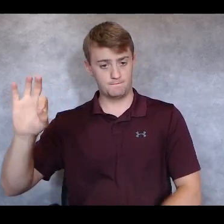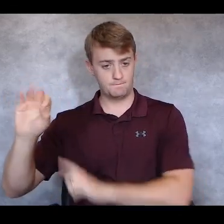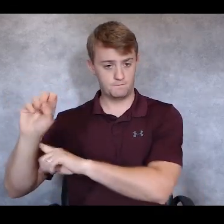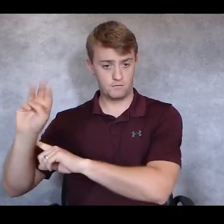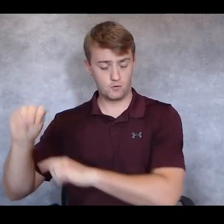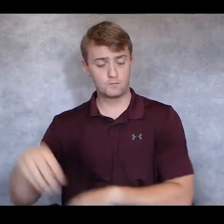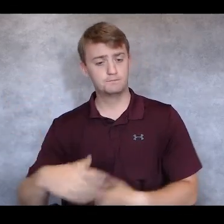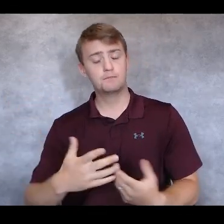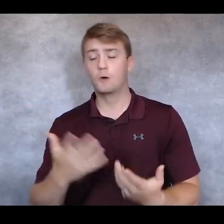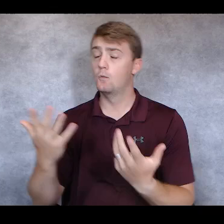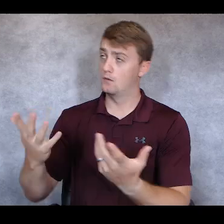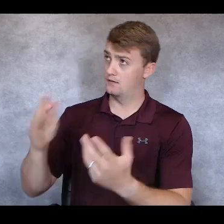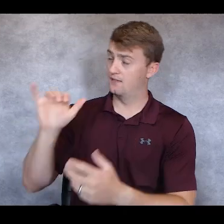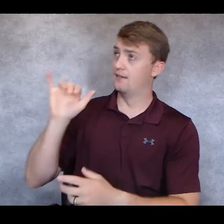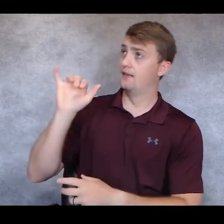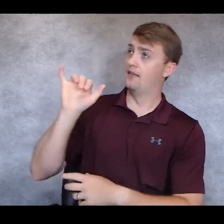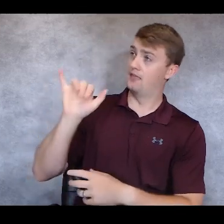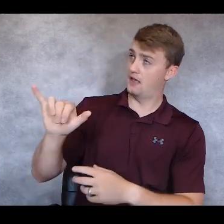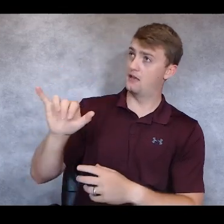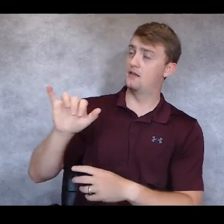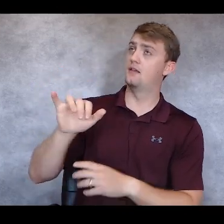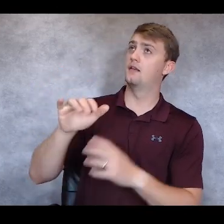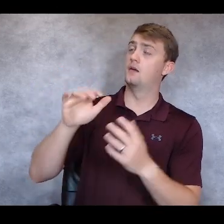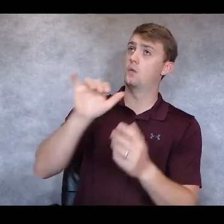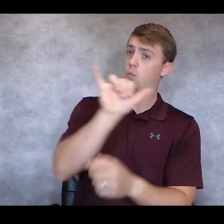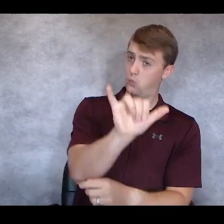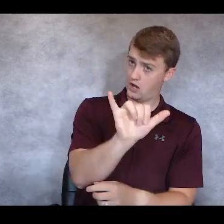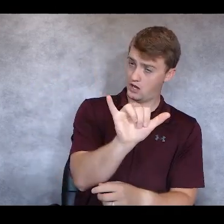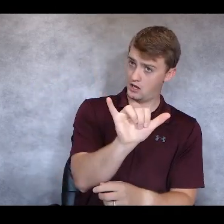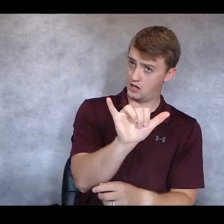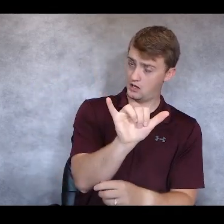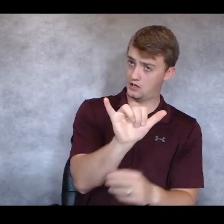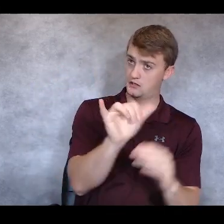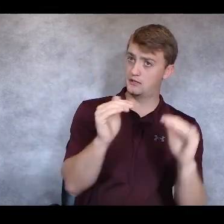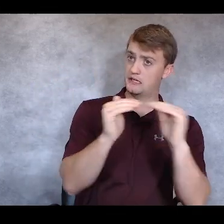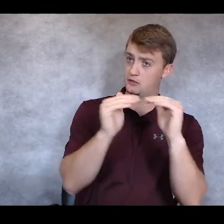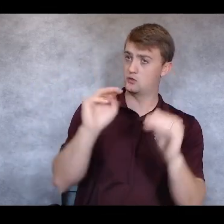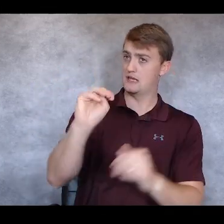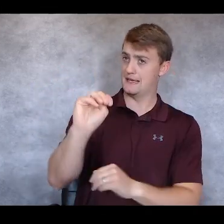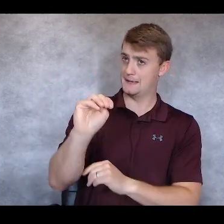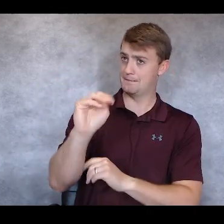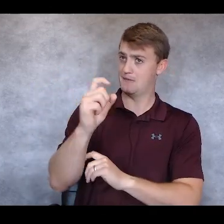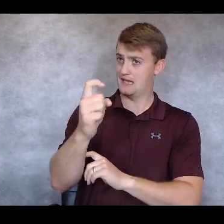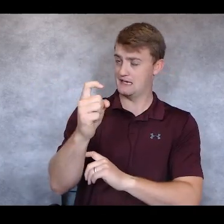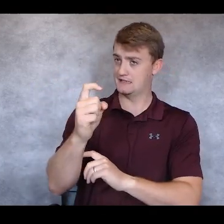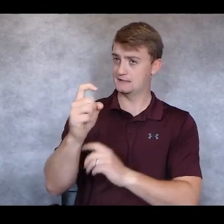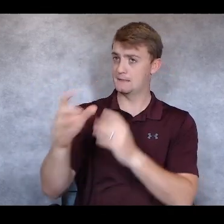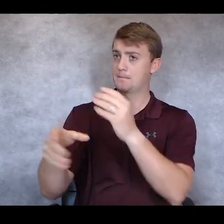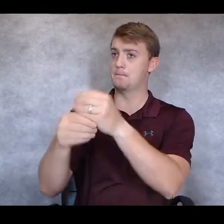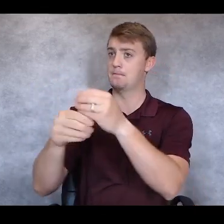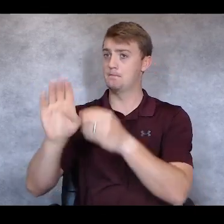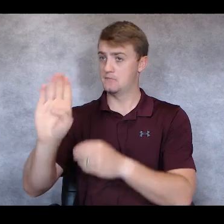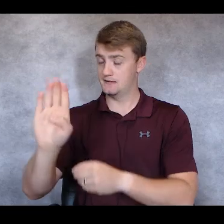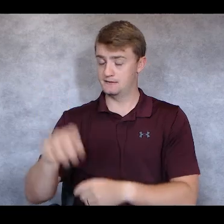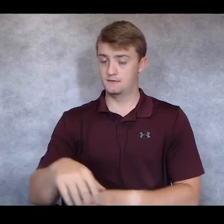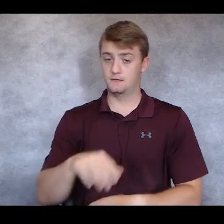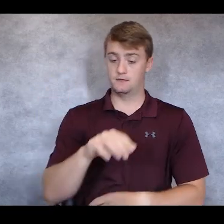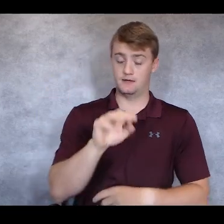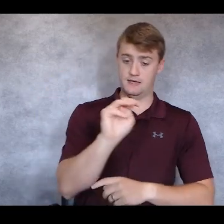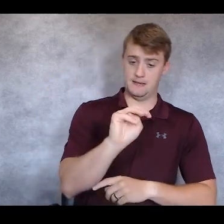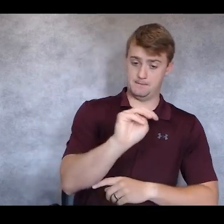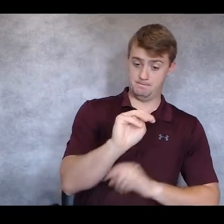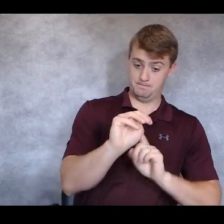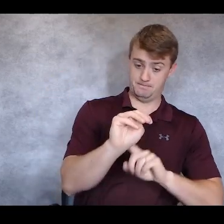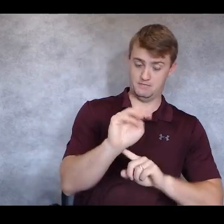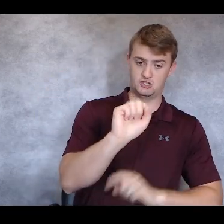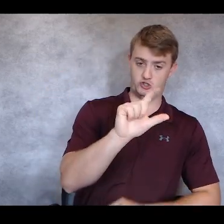Well, slope intercept form is y equals mx plus b, where m is